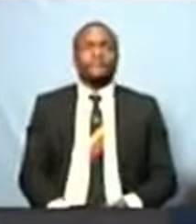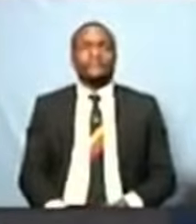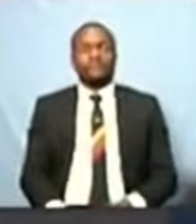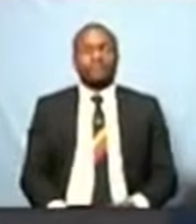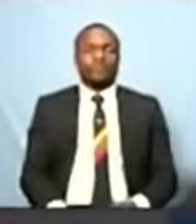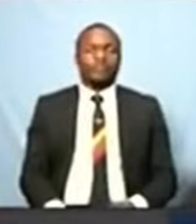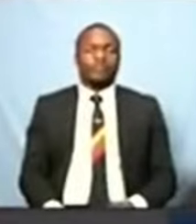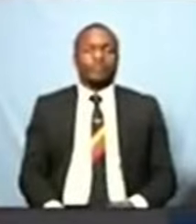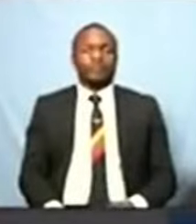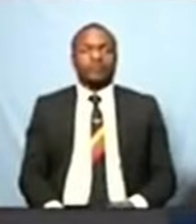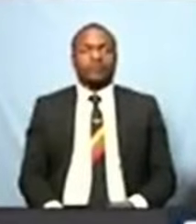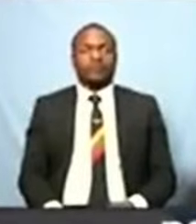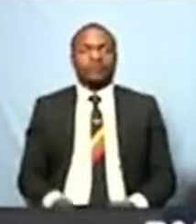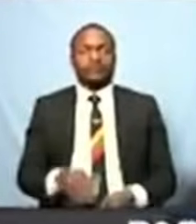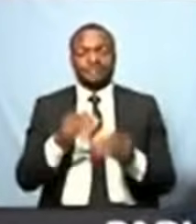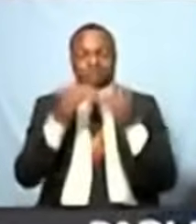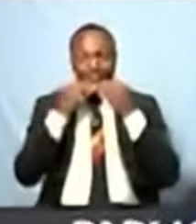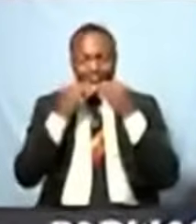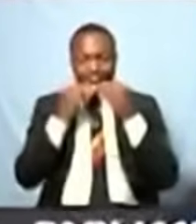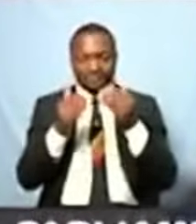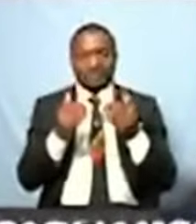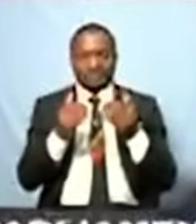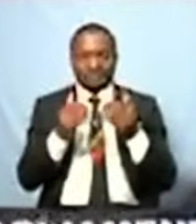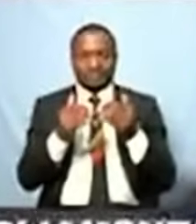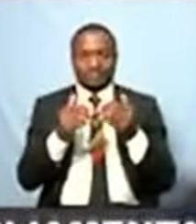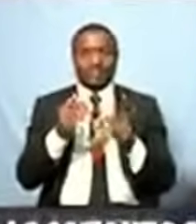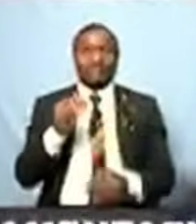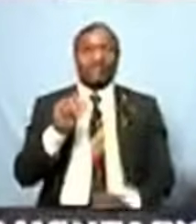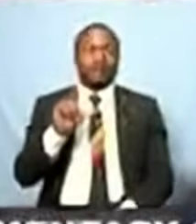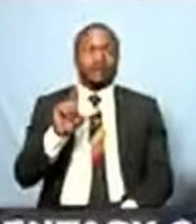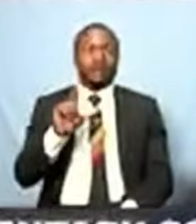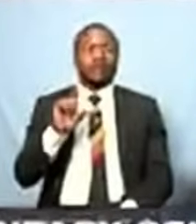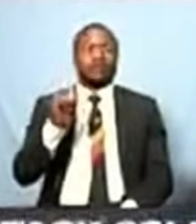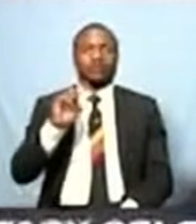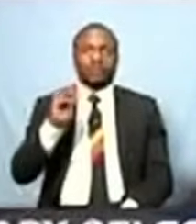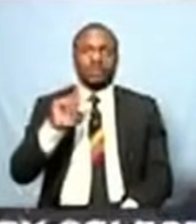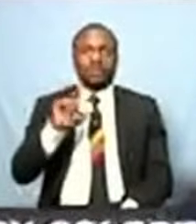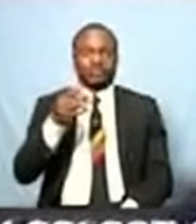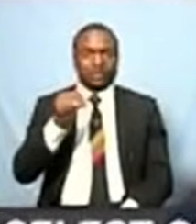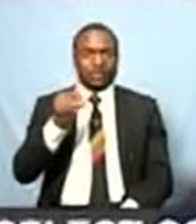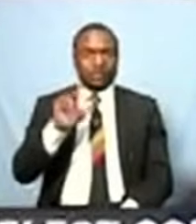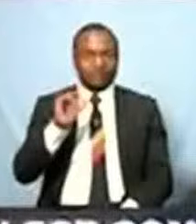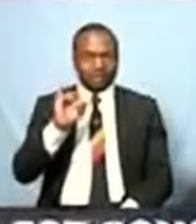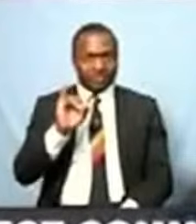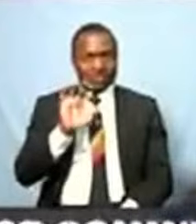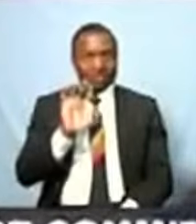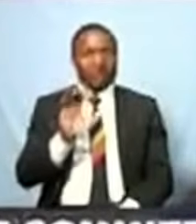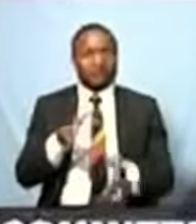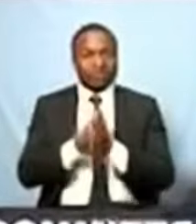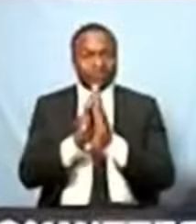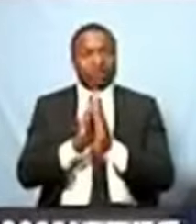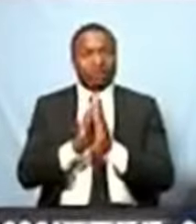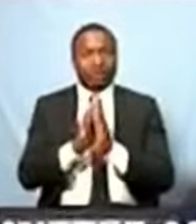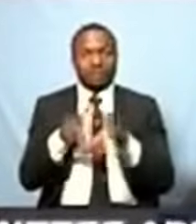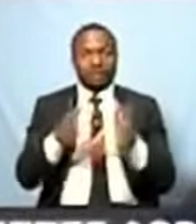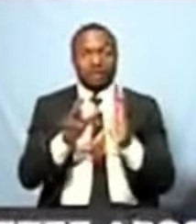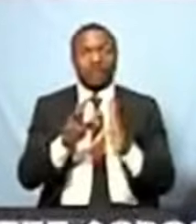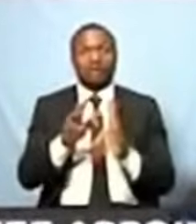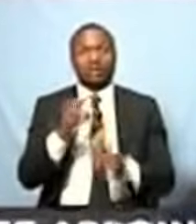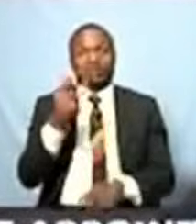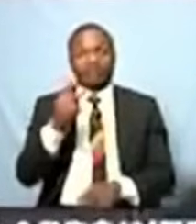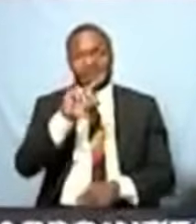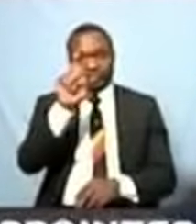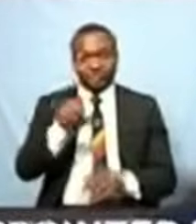Thank you, Mr. Diwali, for your submission. We will allow 3 interventions, then we can